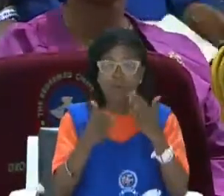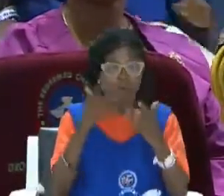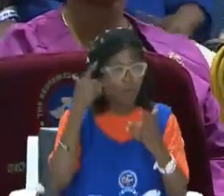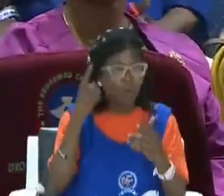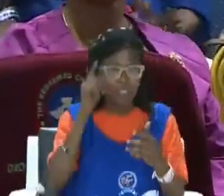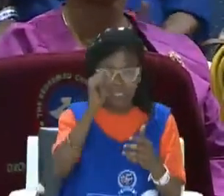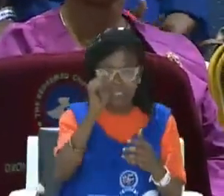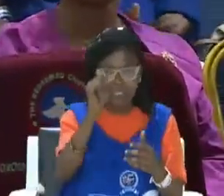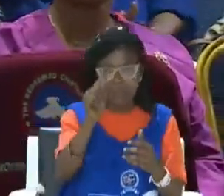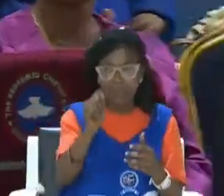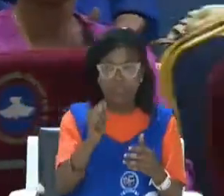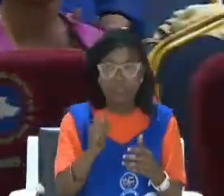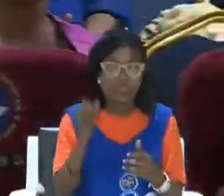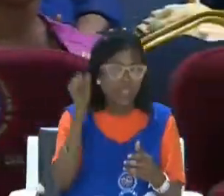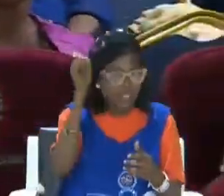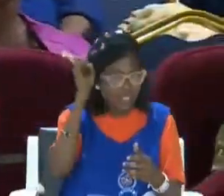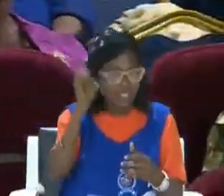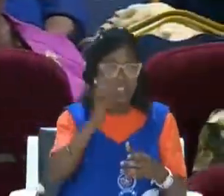testimony.